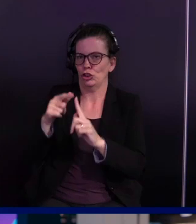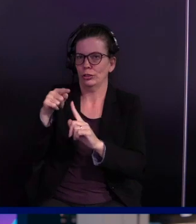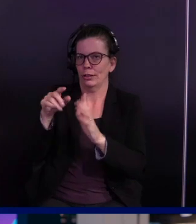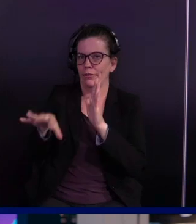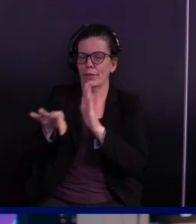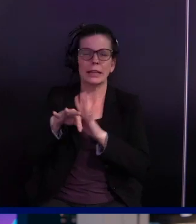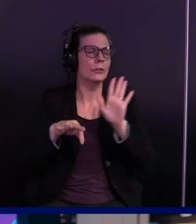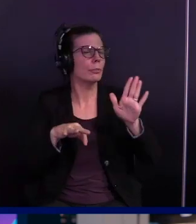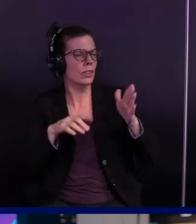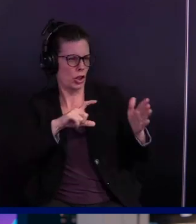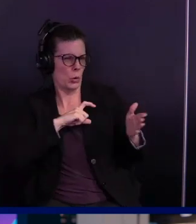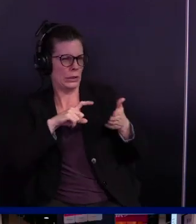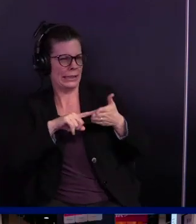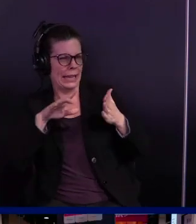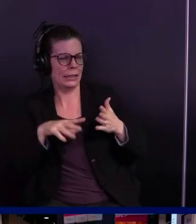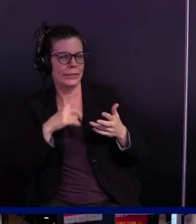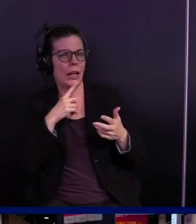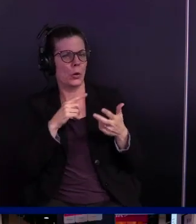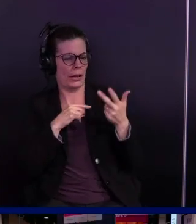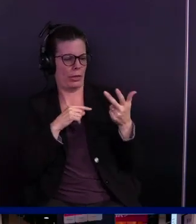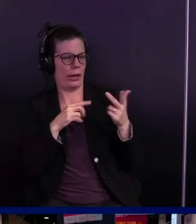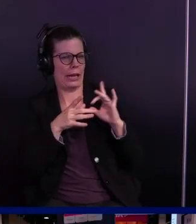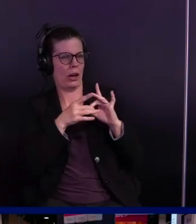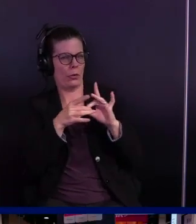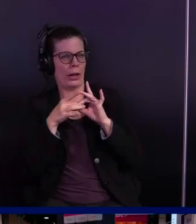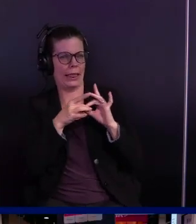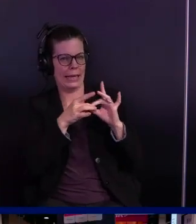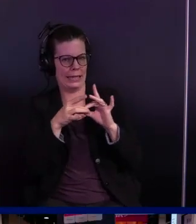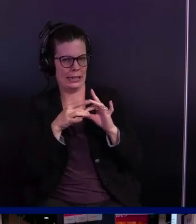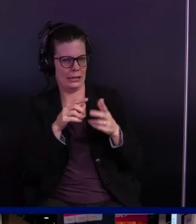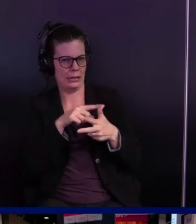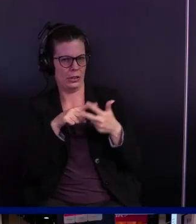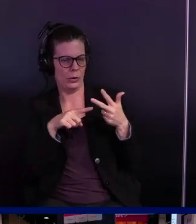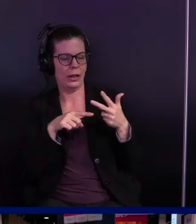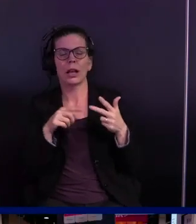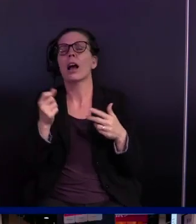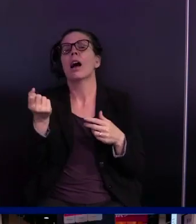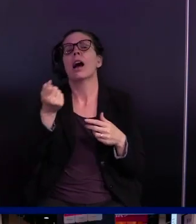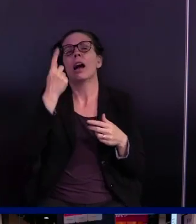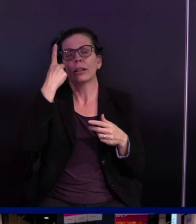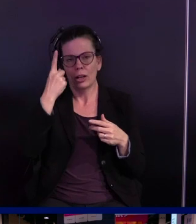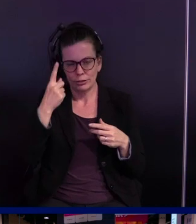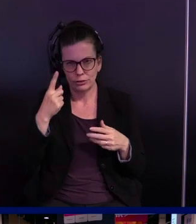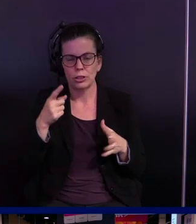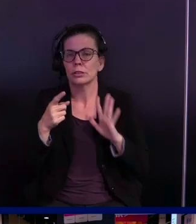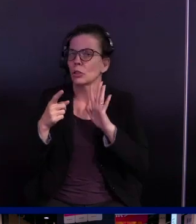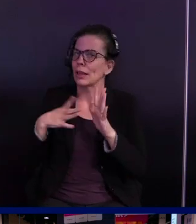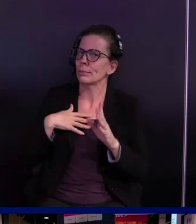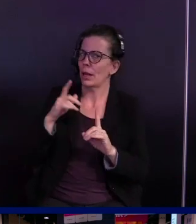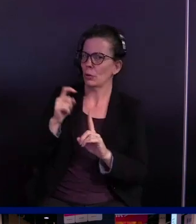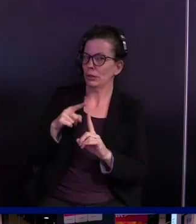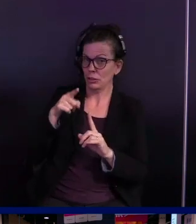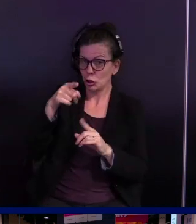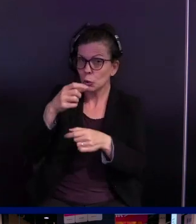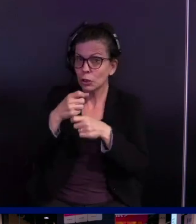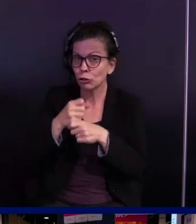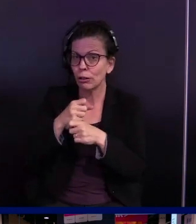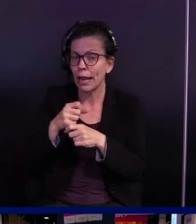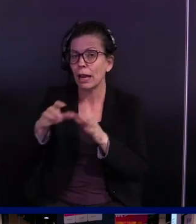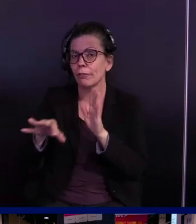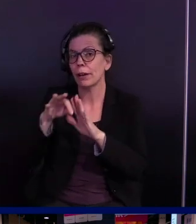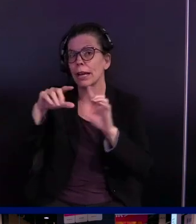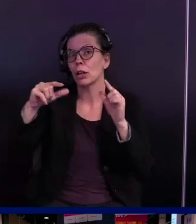detective is thinking, okay, these 3 things are related. Gotcha. And so that goes back to my question of, can you create finding